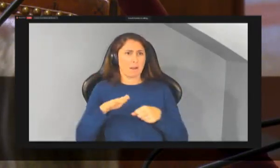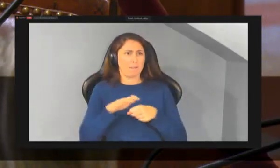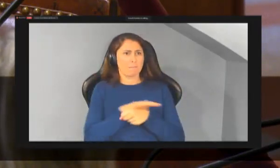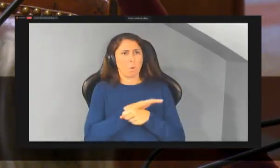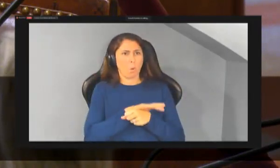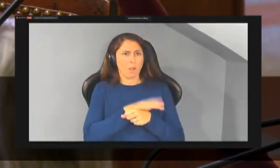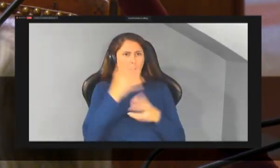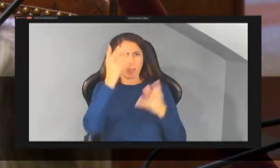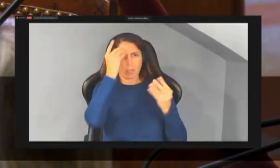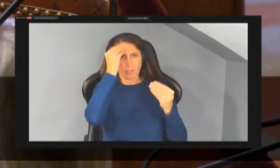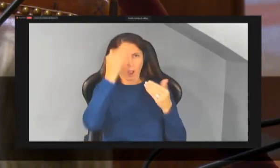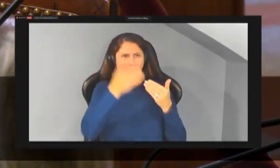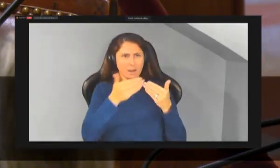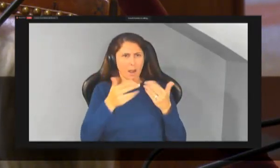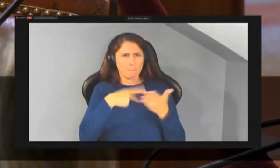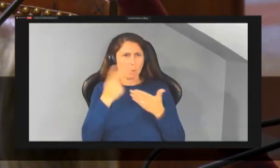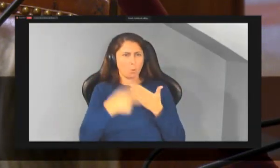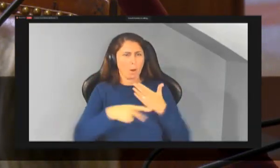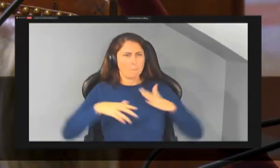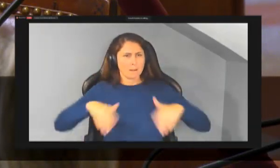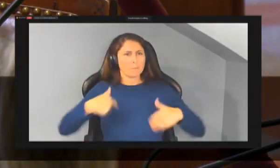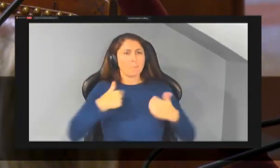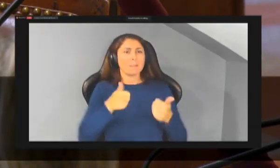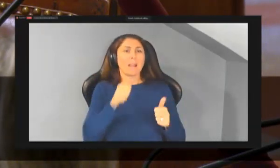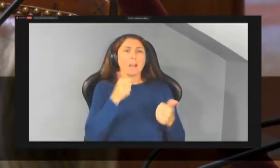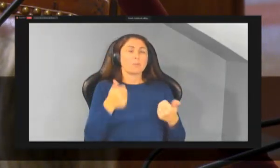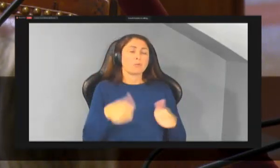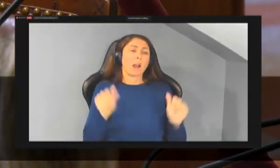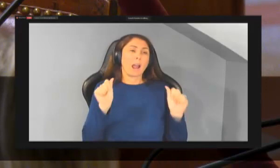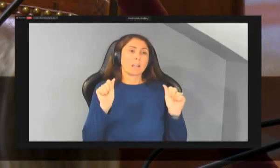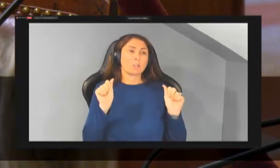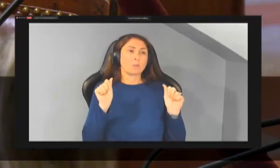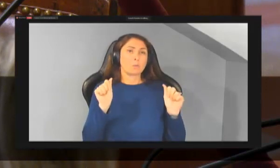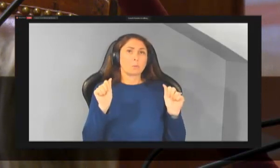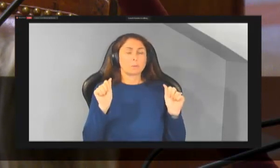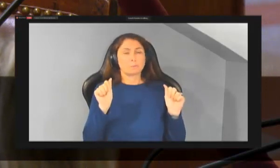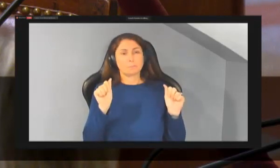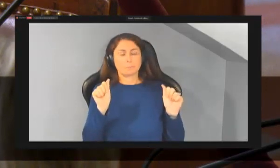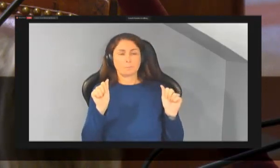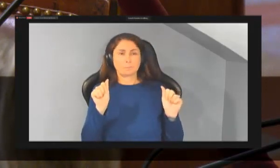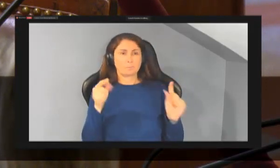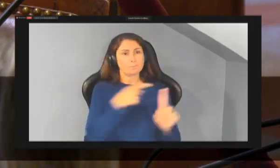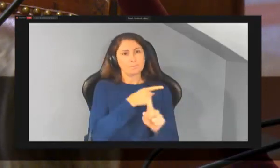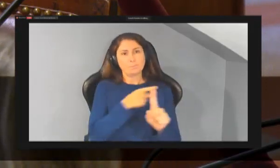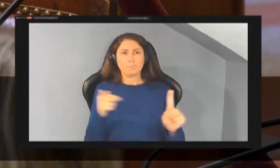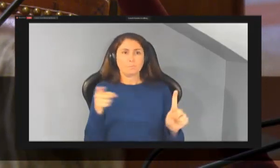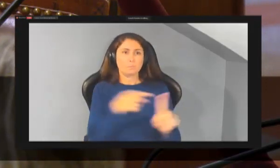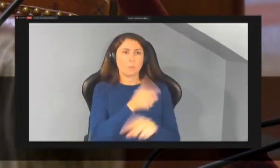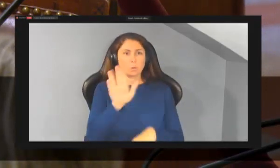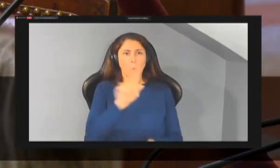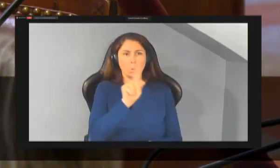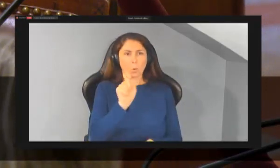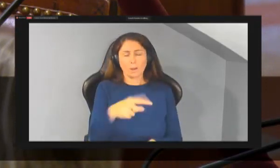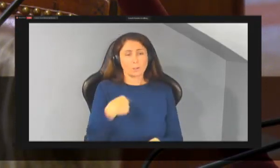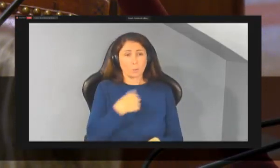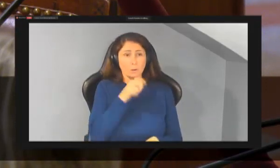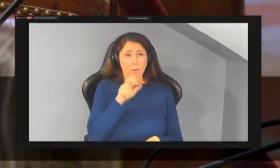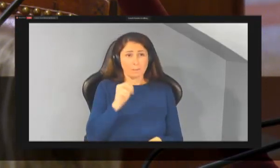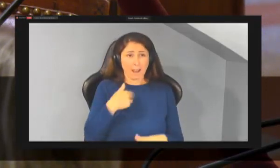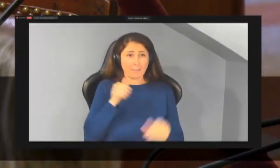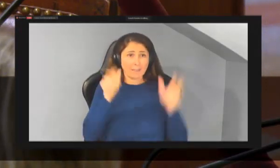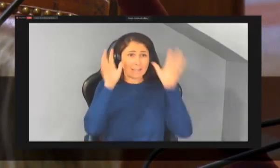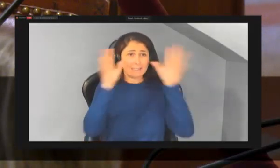program yet. Mm-hmm. And so I'm not trying to dodge your question, I guess. We don't even have a deer population to